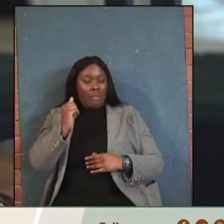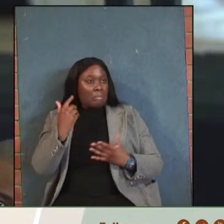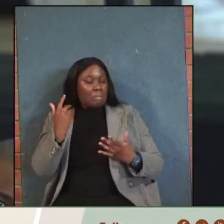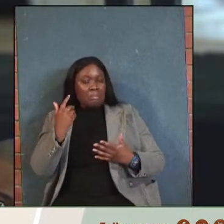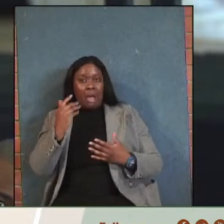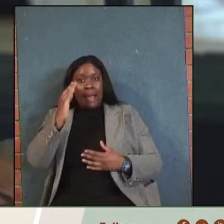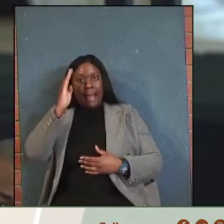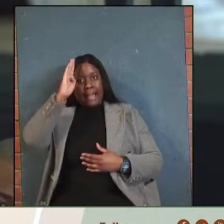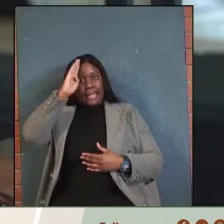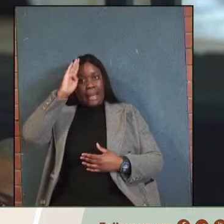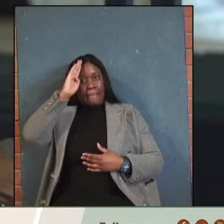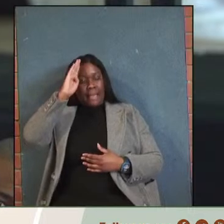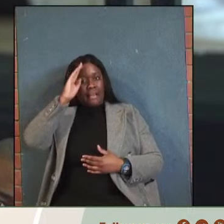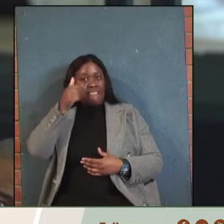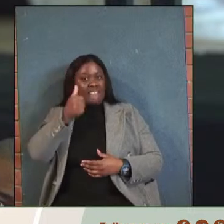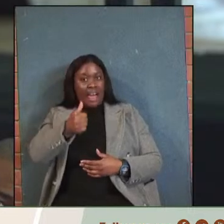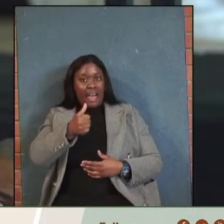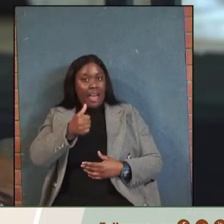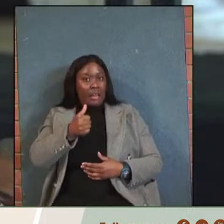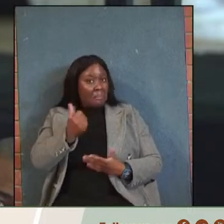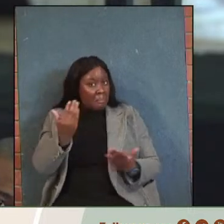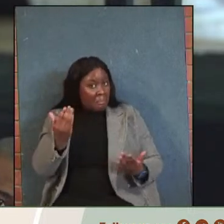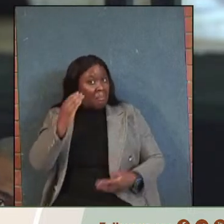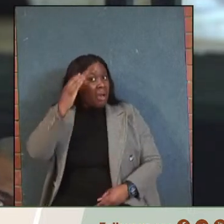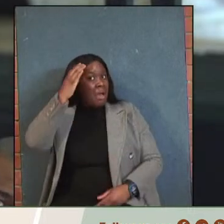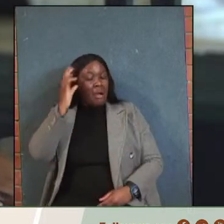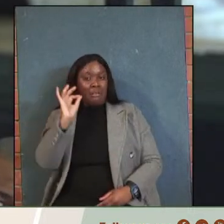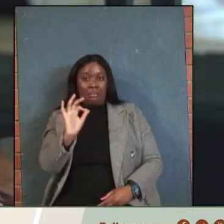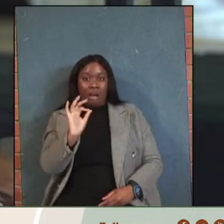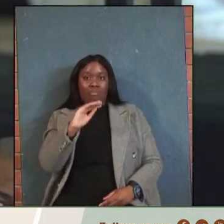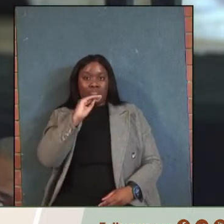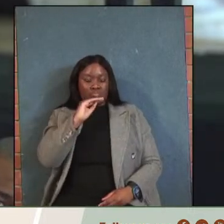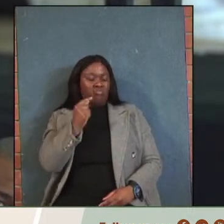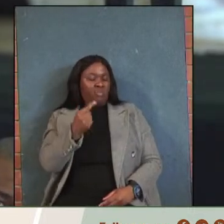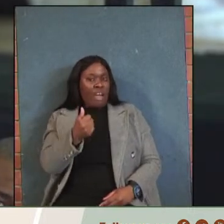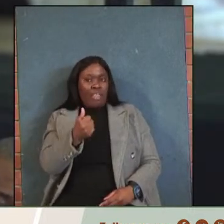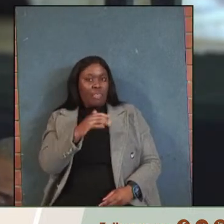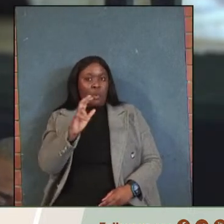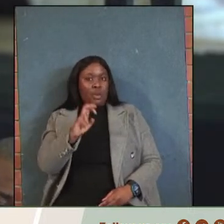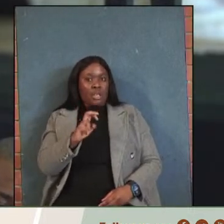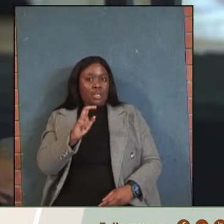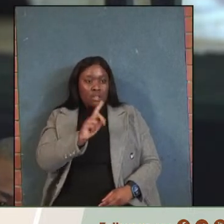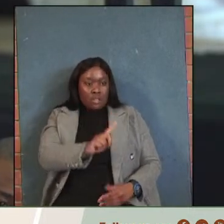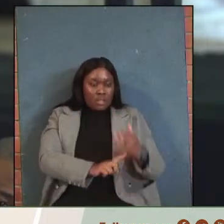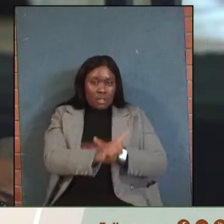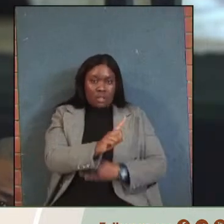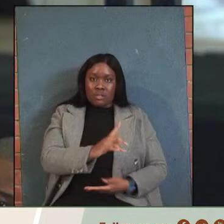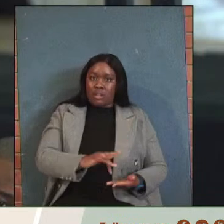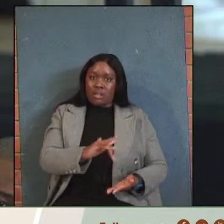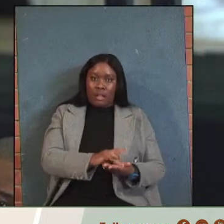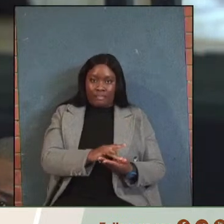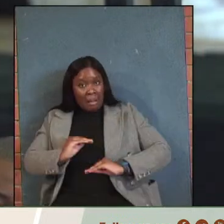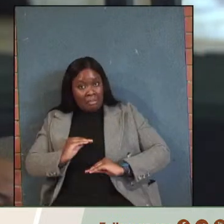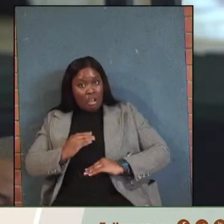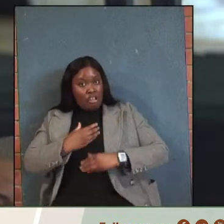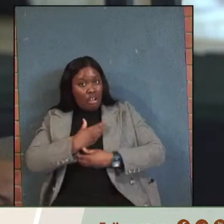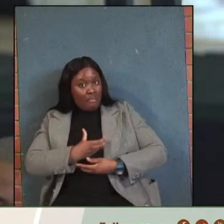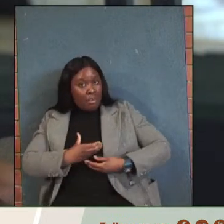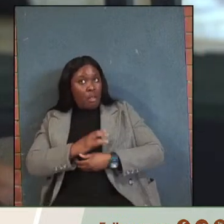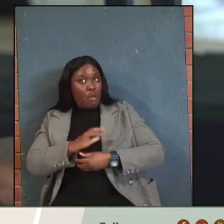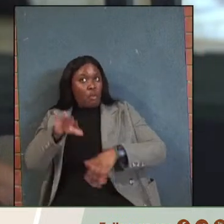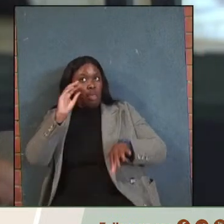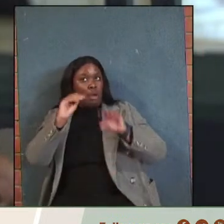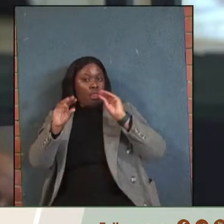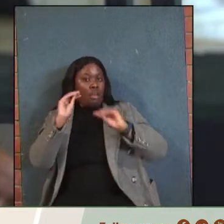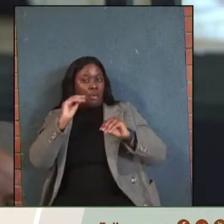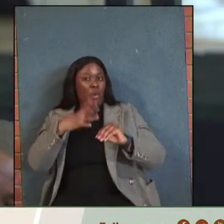and how your personal life is going, it's fine. And that is what we're pushing for children to be content,